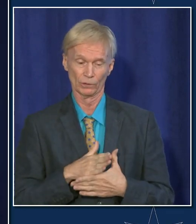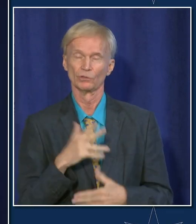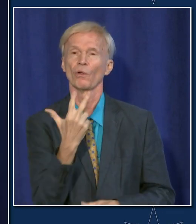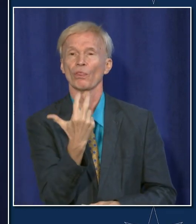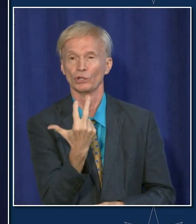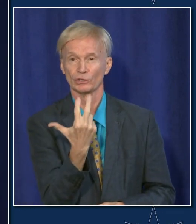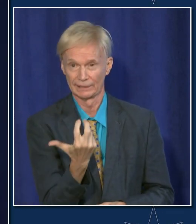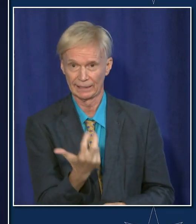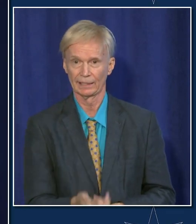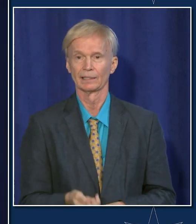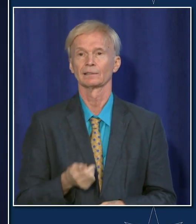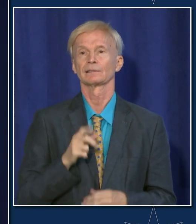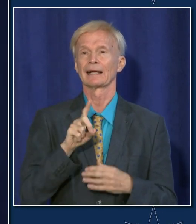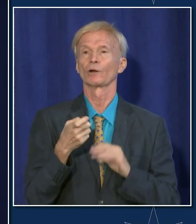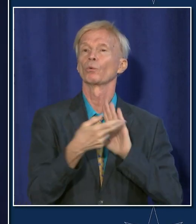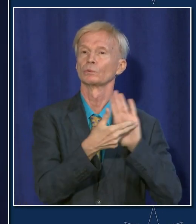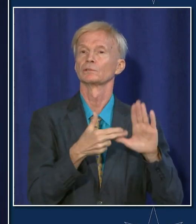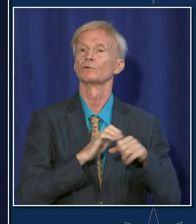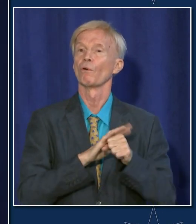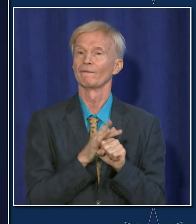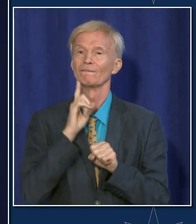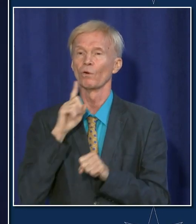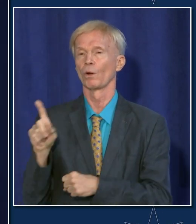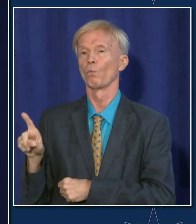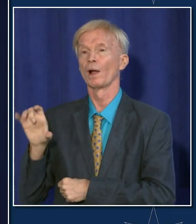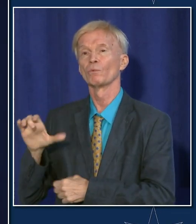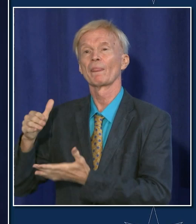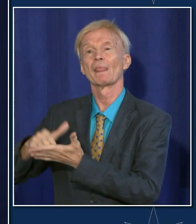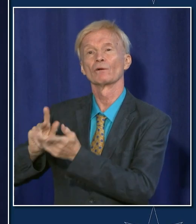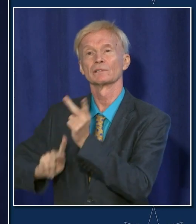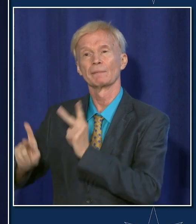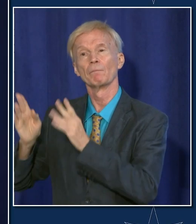13 diagnoses per 100,000 people per day.